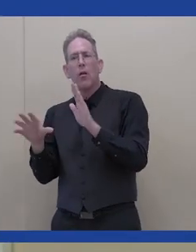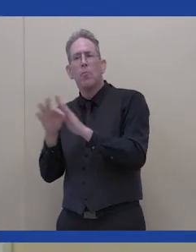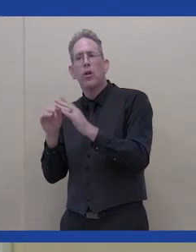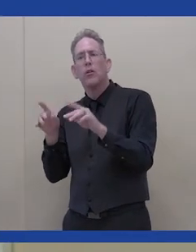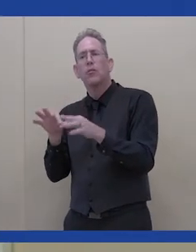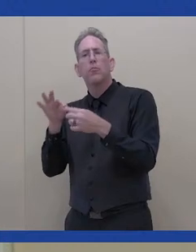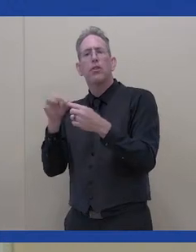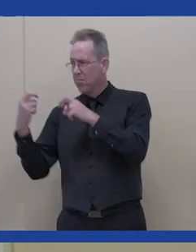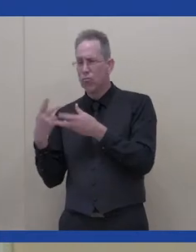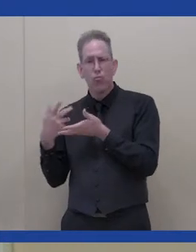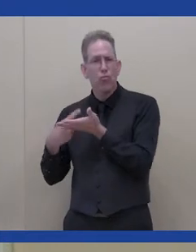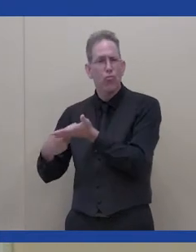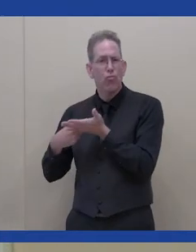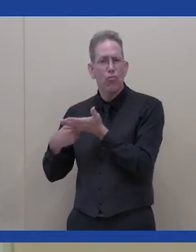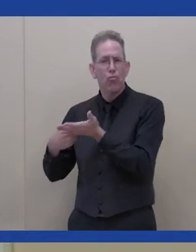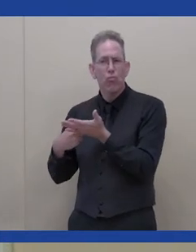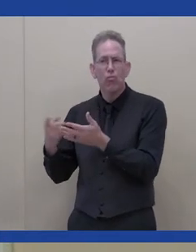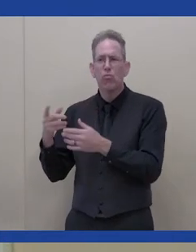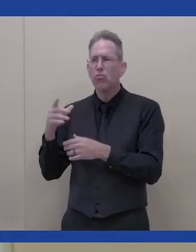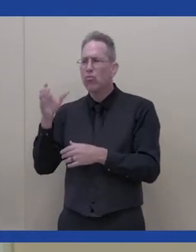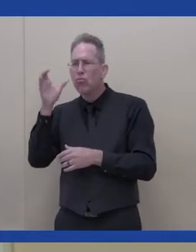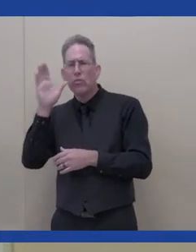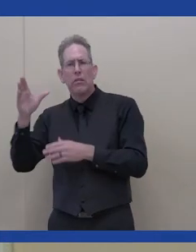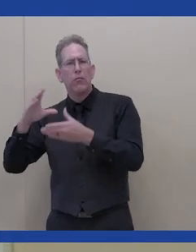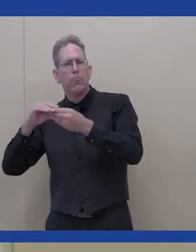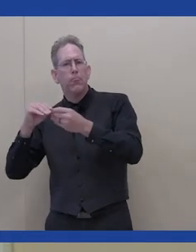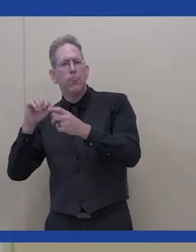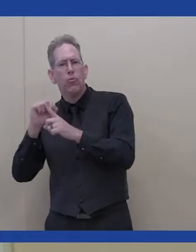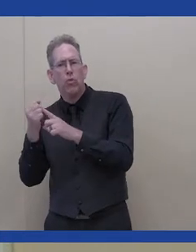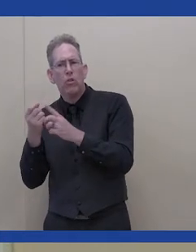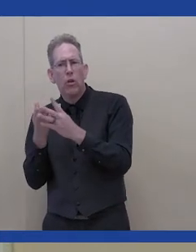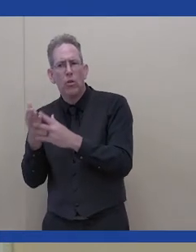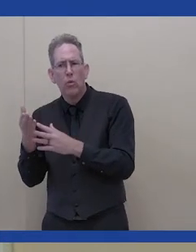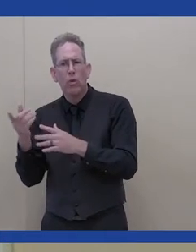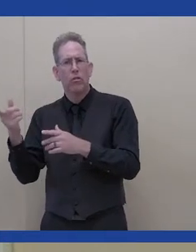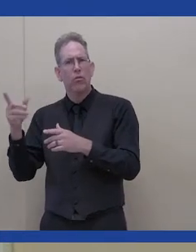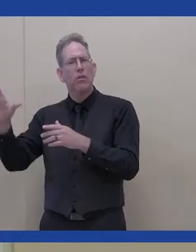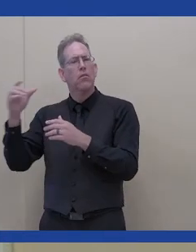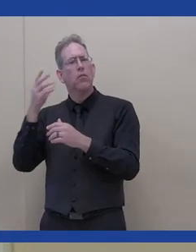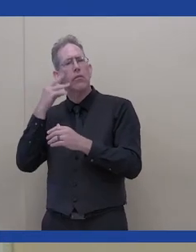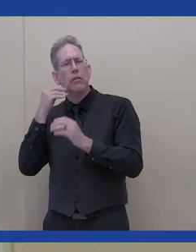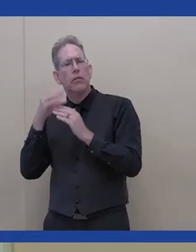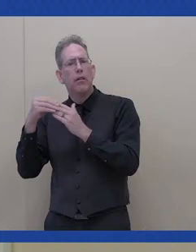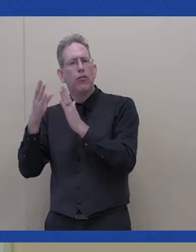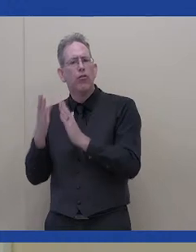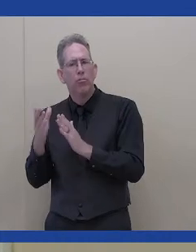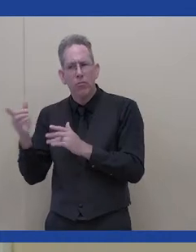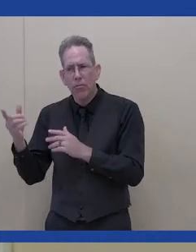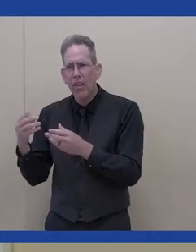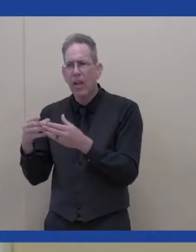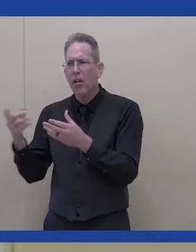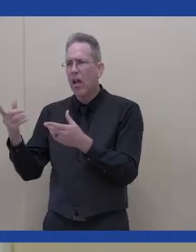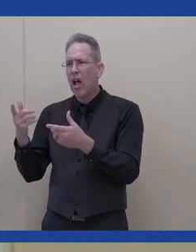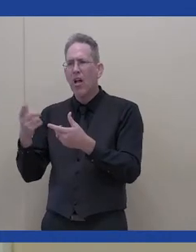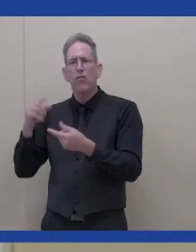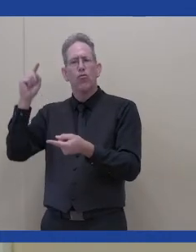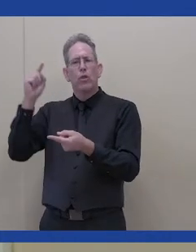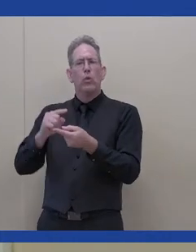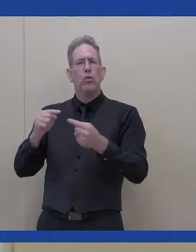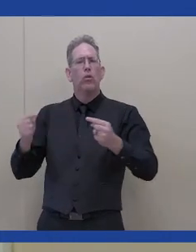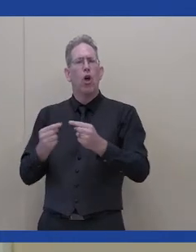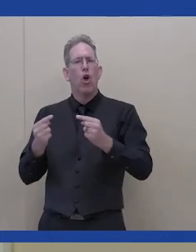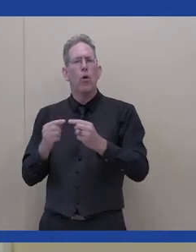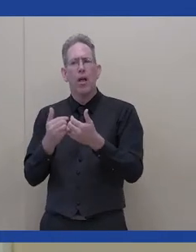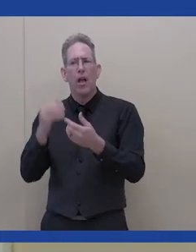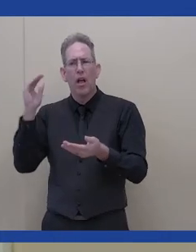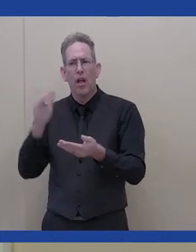safety to carry this holders to advance harm reduction strategies. There was not many dry eyes in the room because that work is